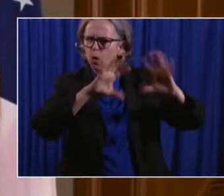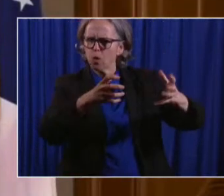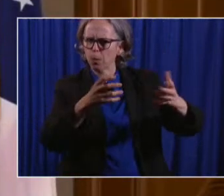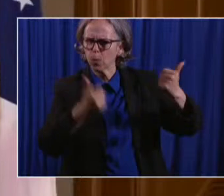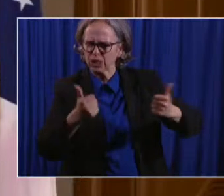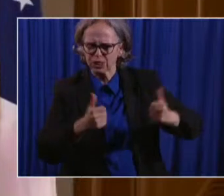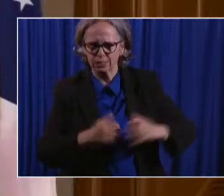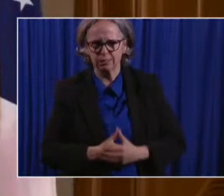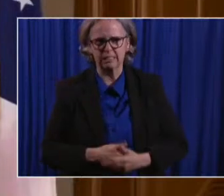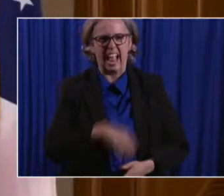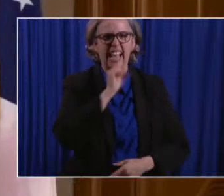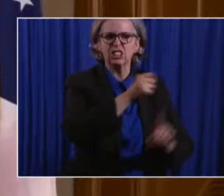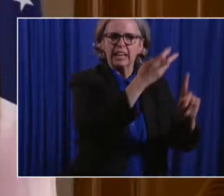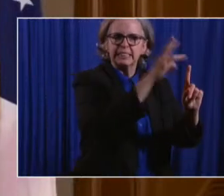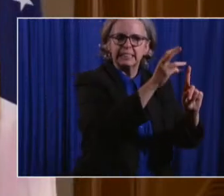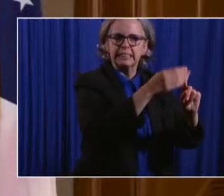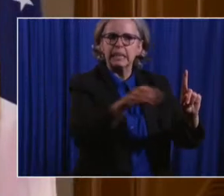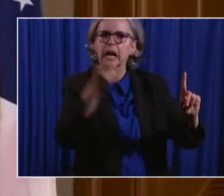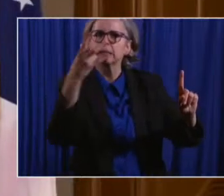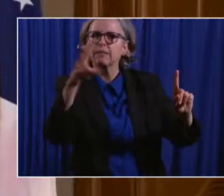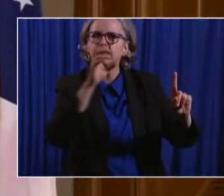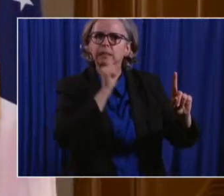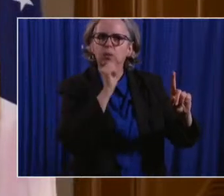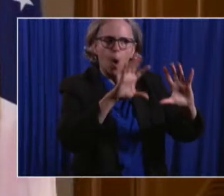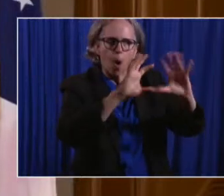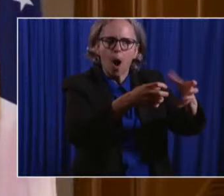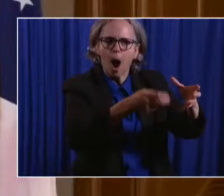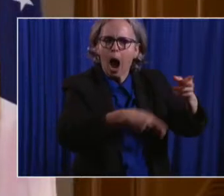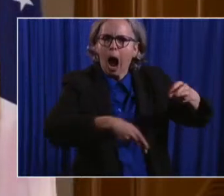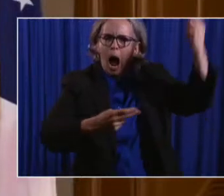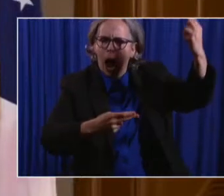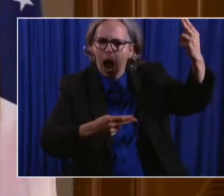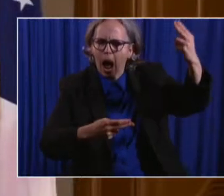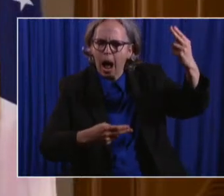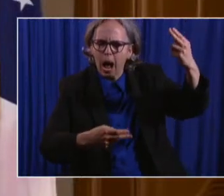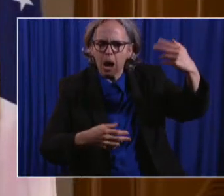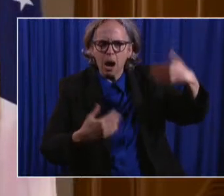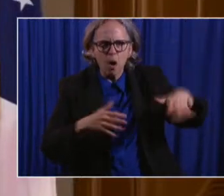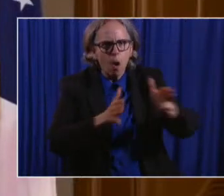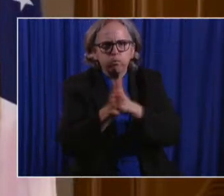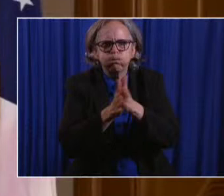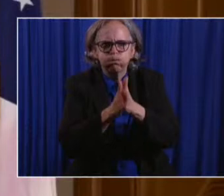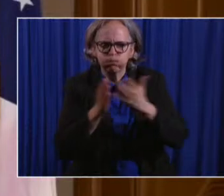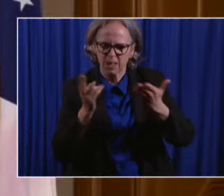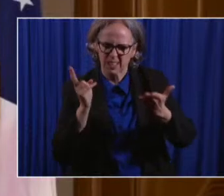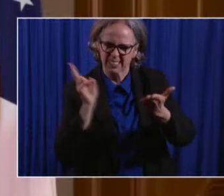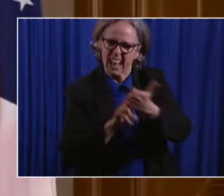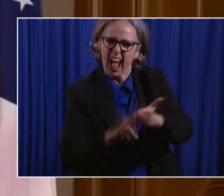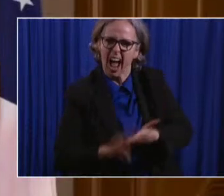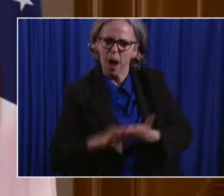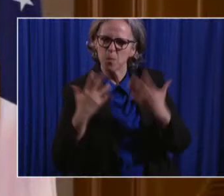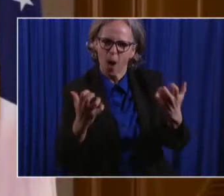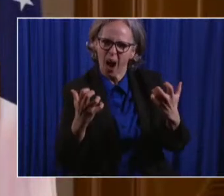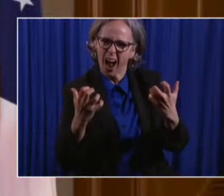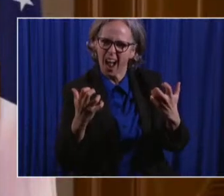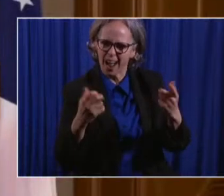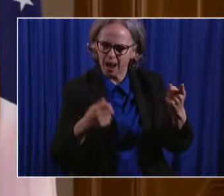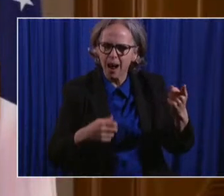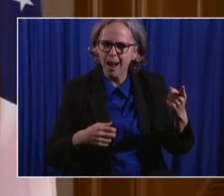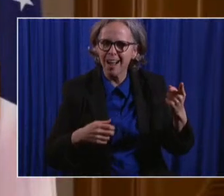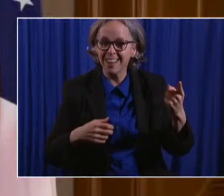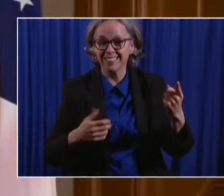those 16 and 17 years of age. Very, very interesting. One assumes that they're very interested in